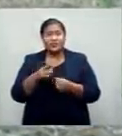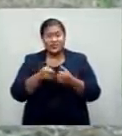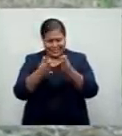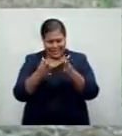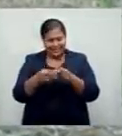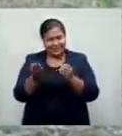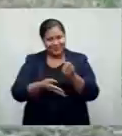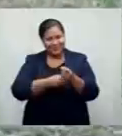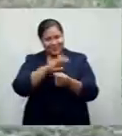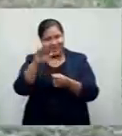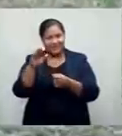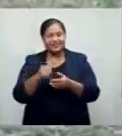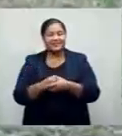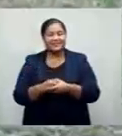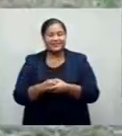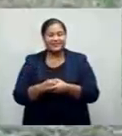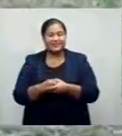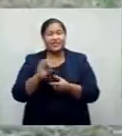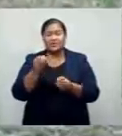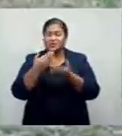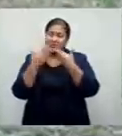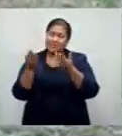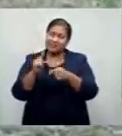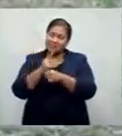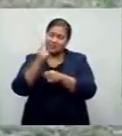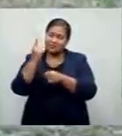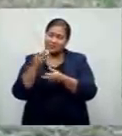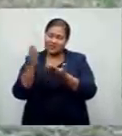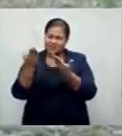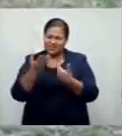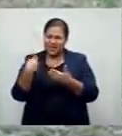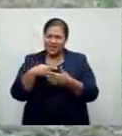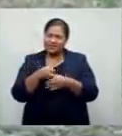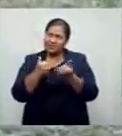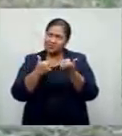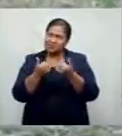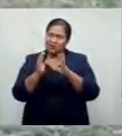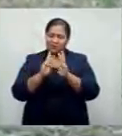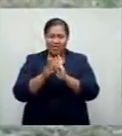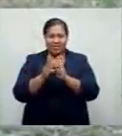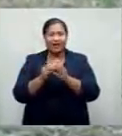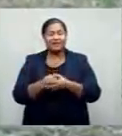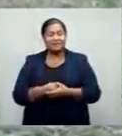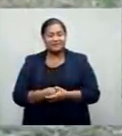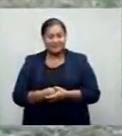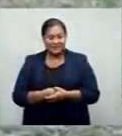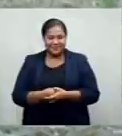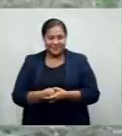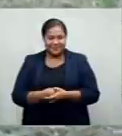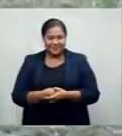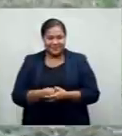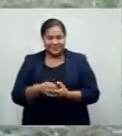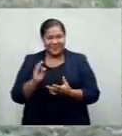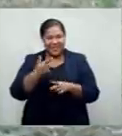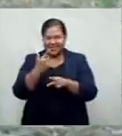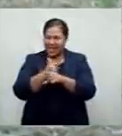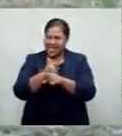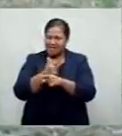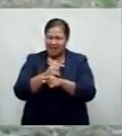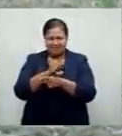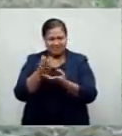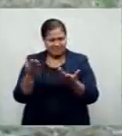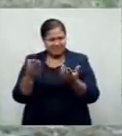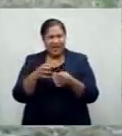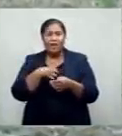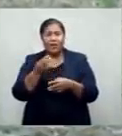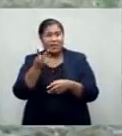harvest. So I thank God for giving us a very good weather. And the labor, there were